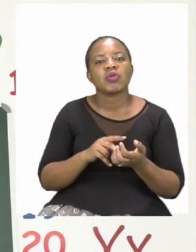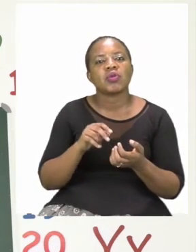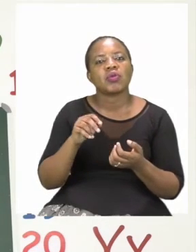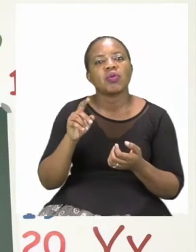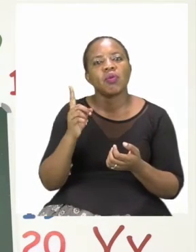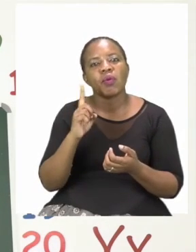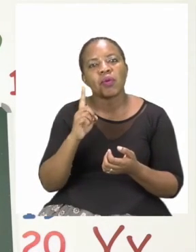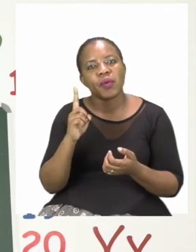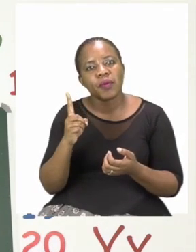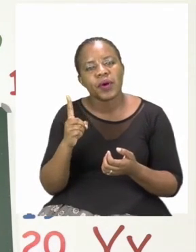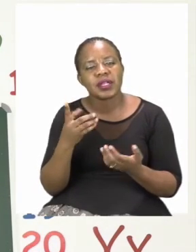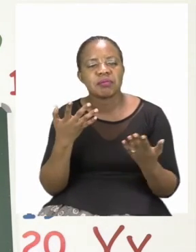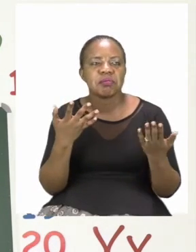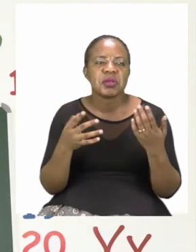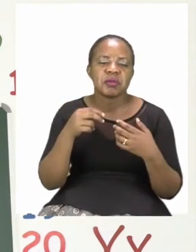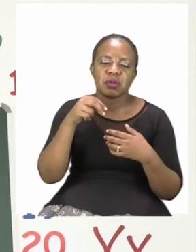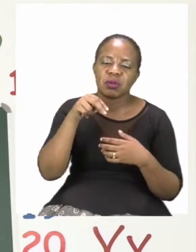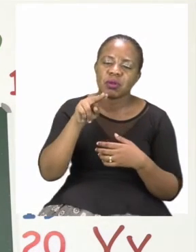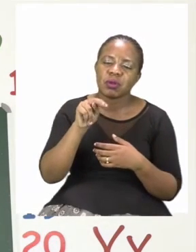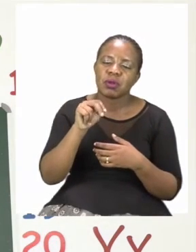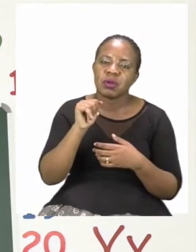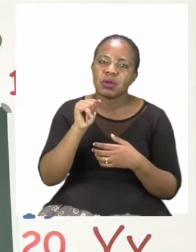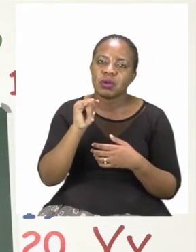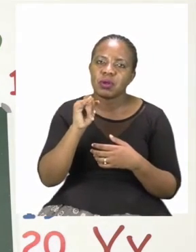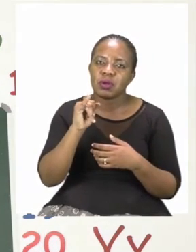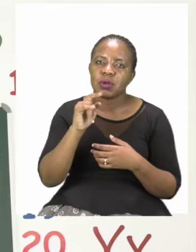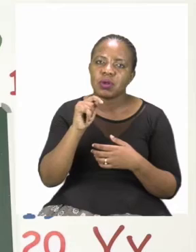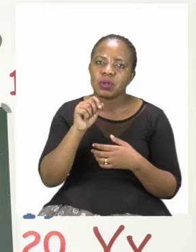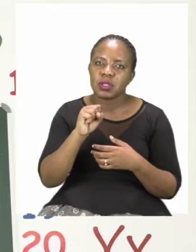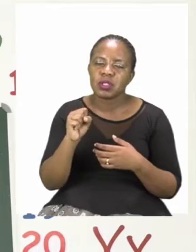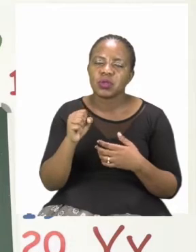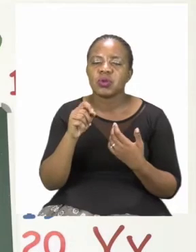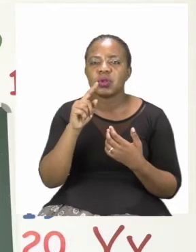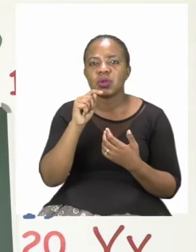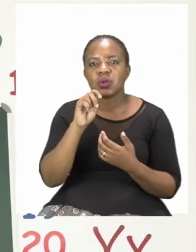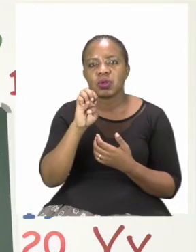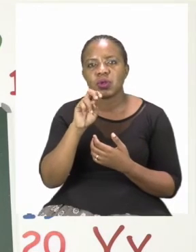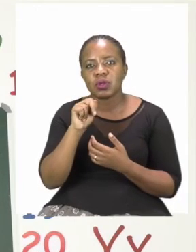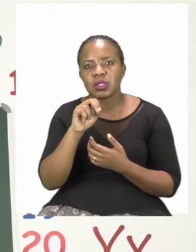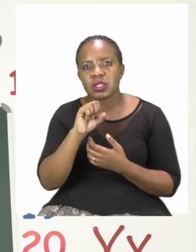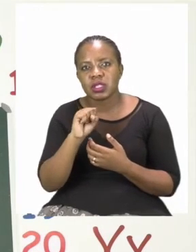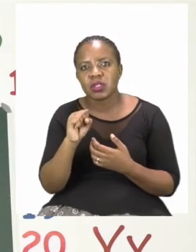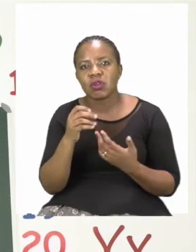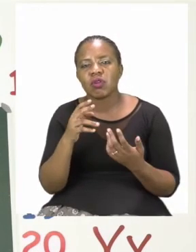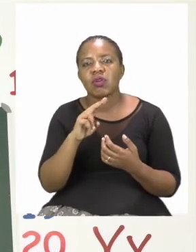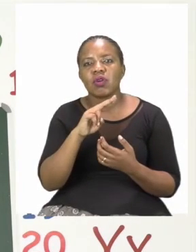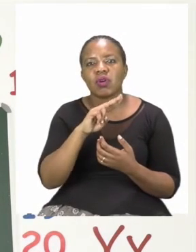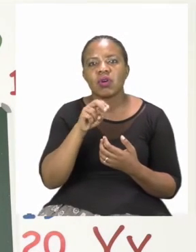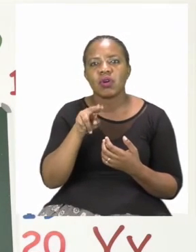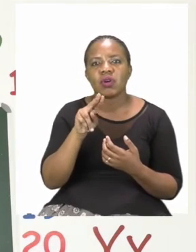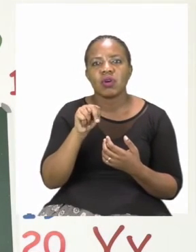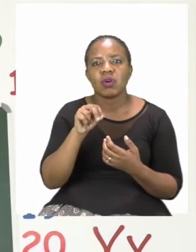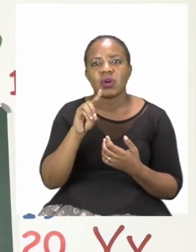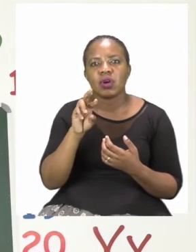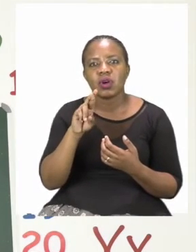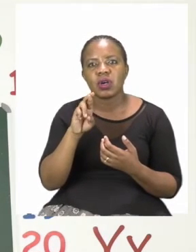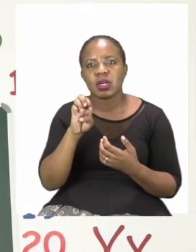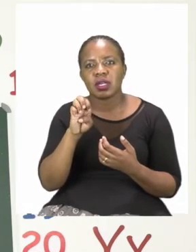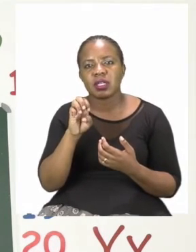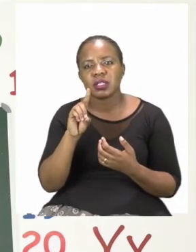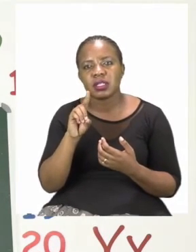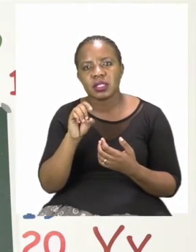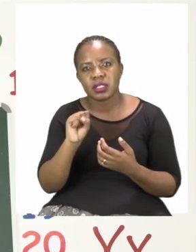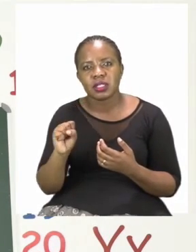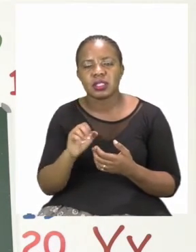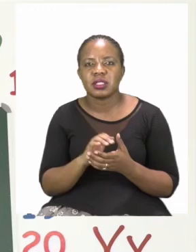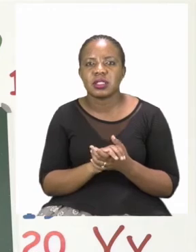or hundreds. I want you to put the H where you can see the tens, the